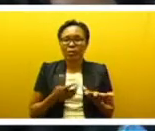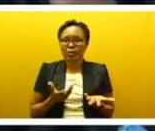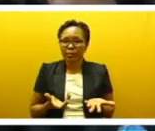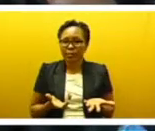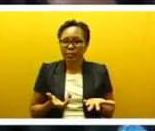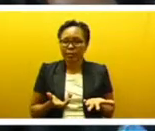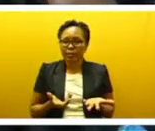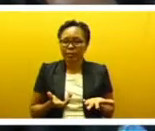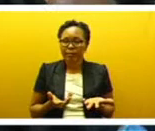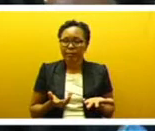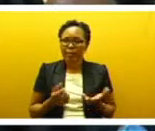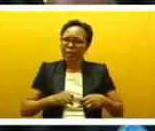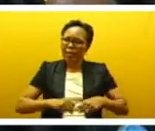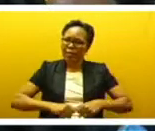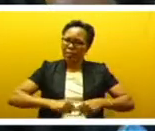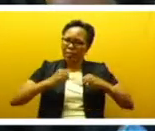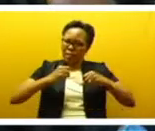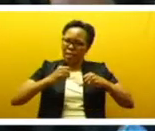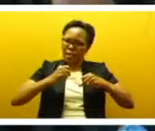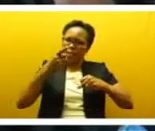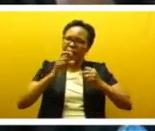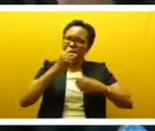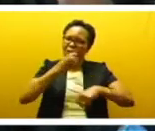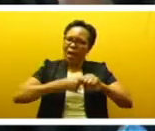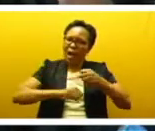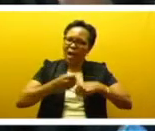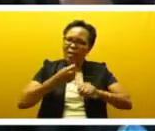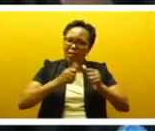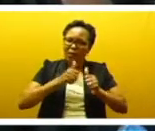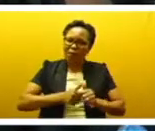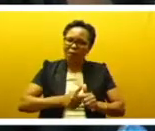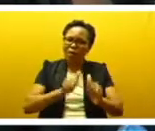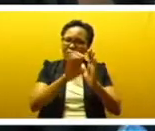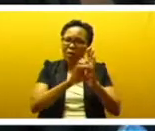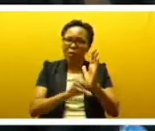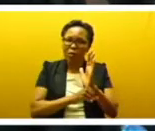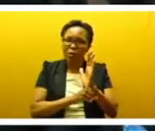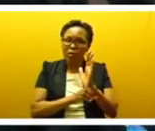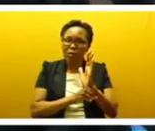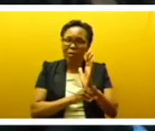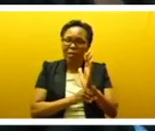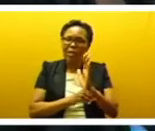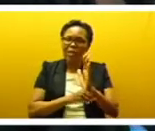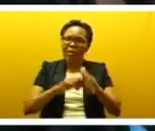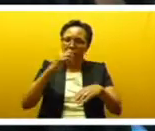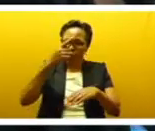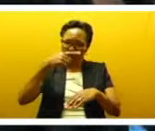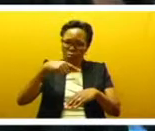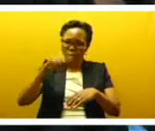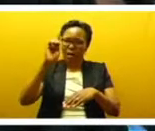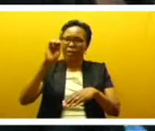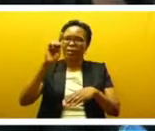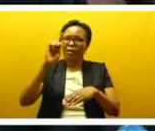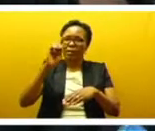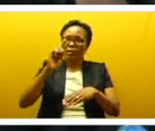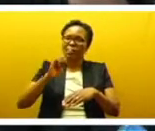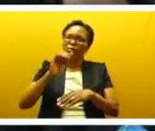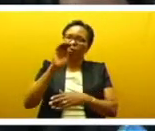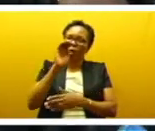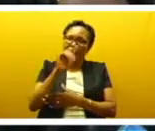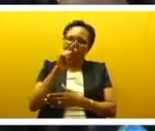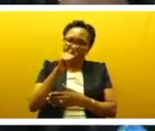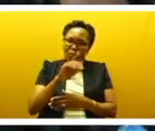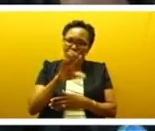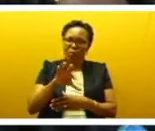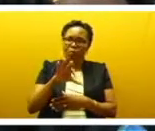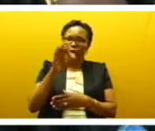did the chair act in accordance with the Constitution? Is it fair to invite you to find that the other commissioners do